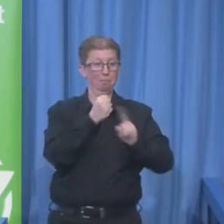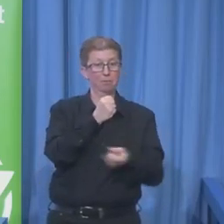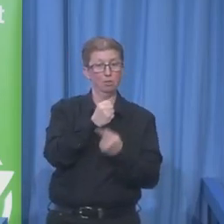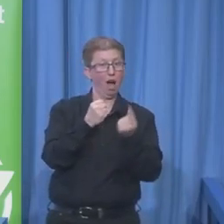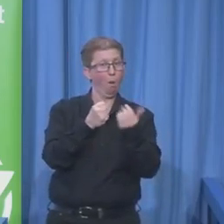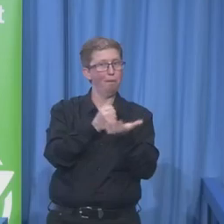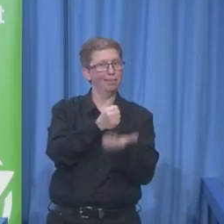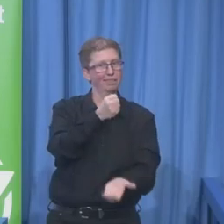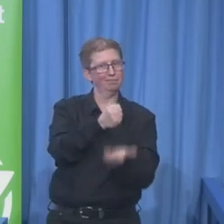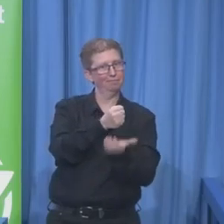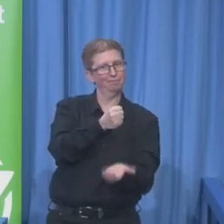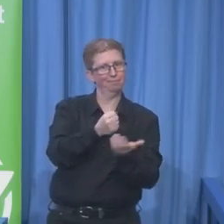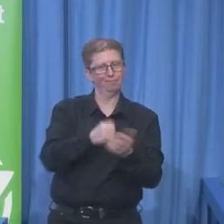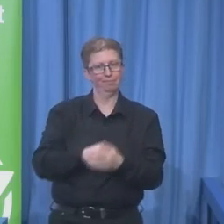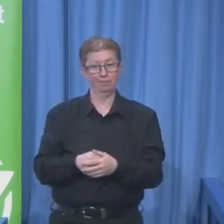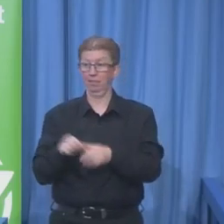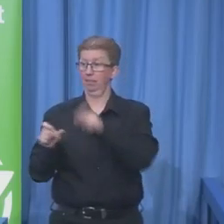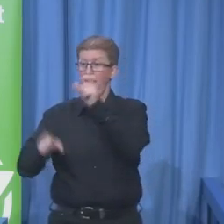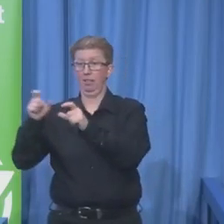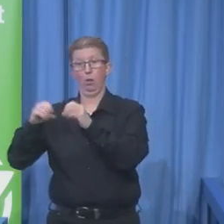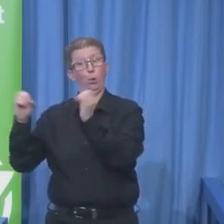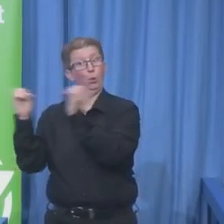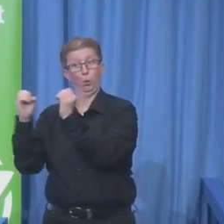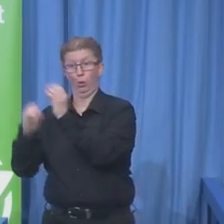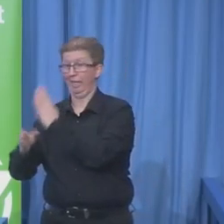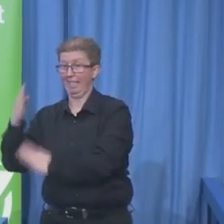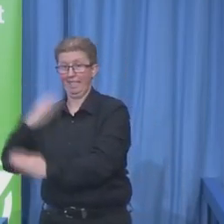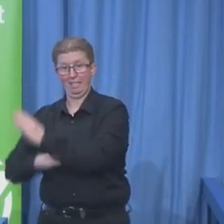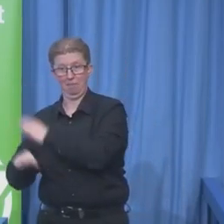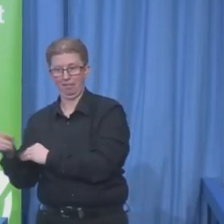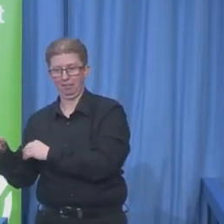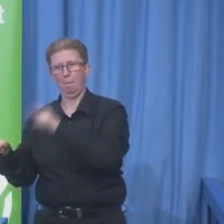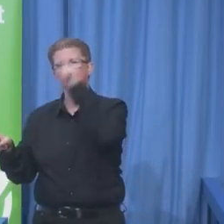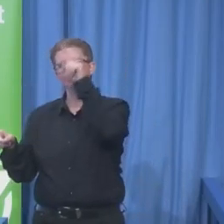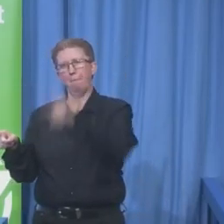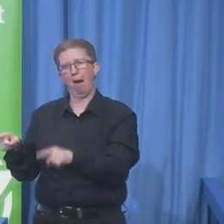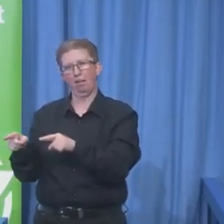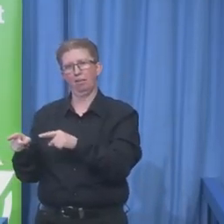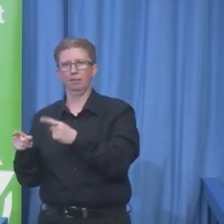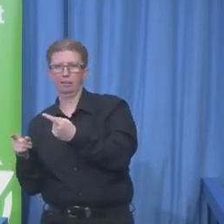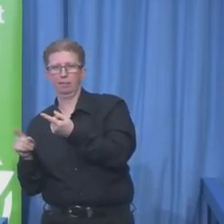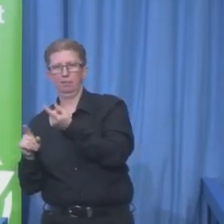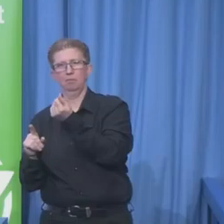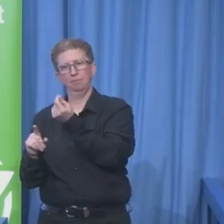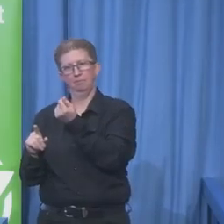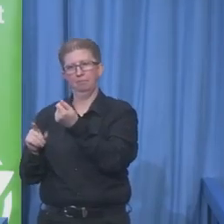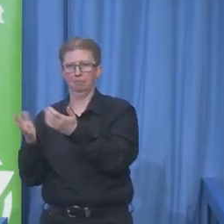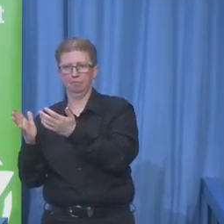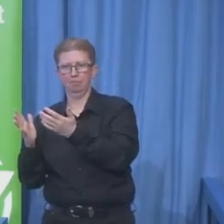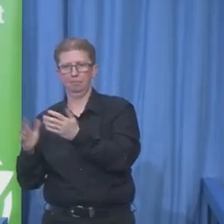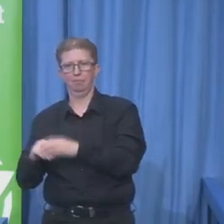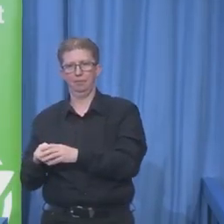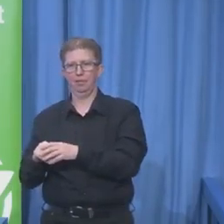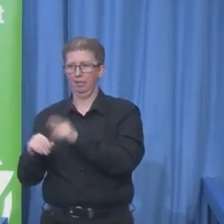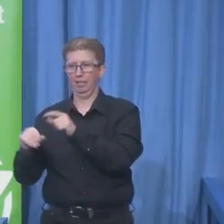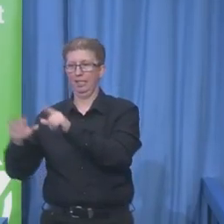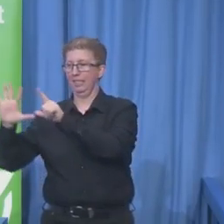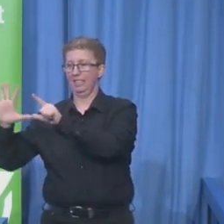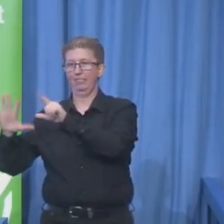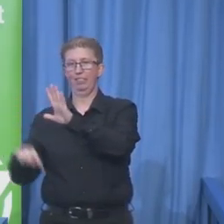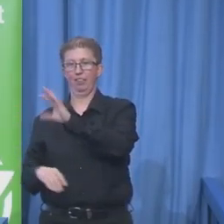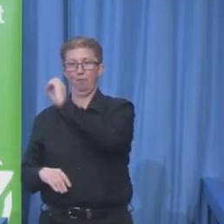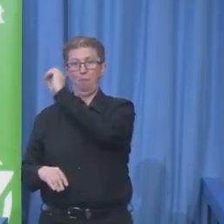complicated. It's a bureaucratic system behind it, and you need advice and assistance. Well, that's my statement,